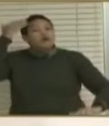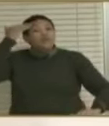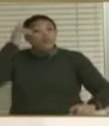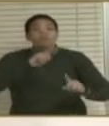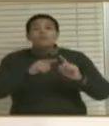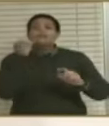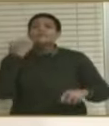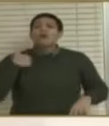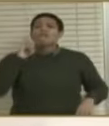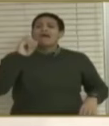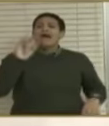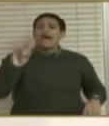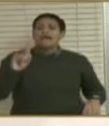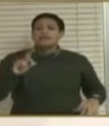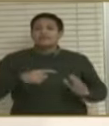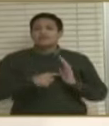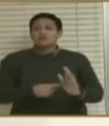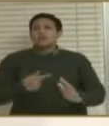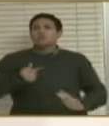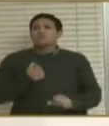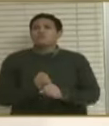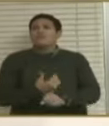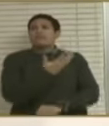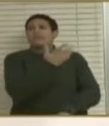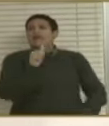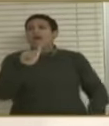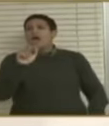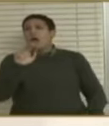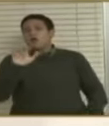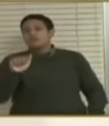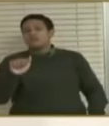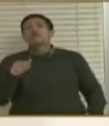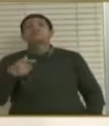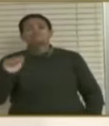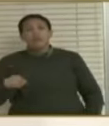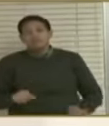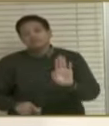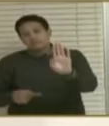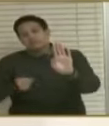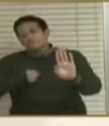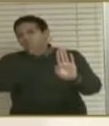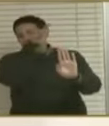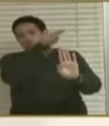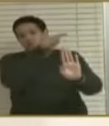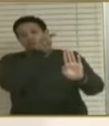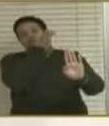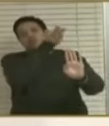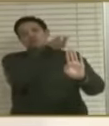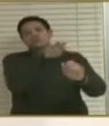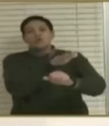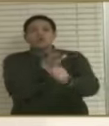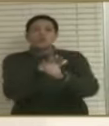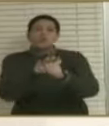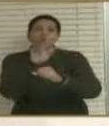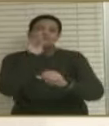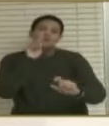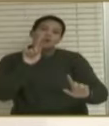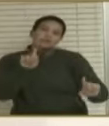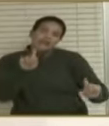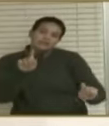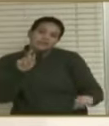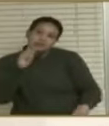have or still have your identification, to be able to reach to one of those locations for samples to be